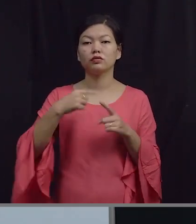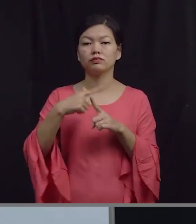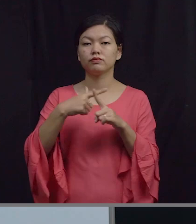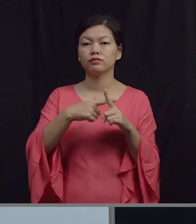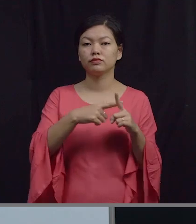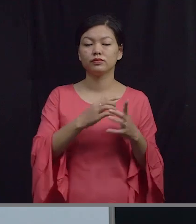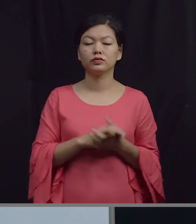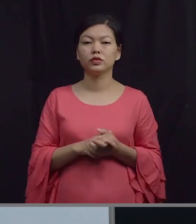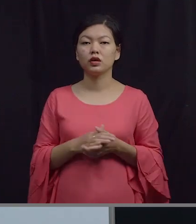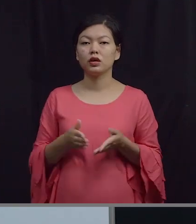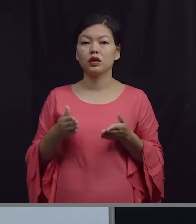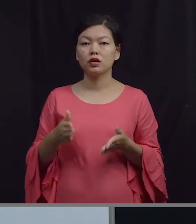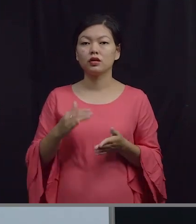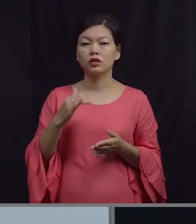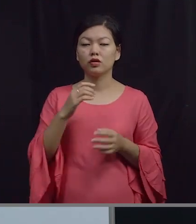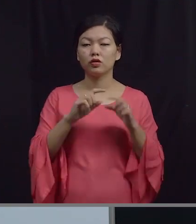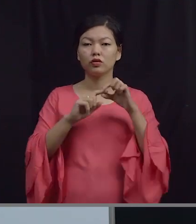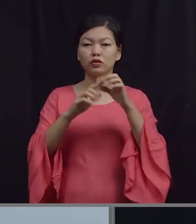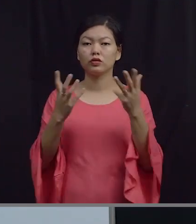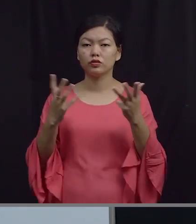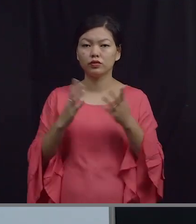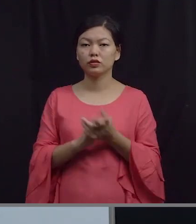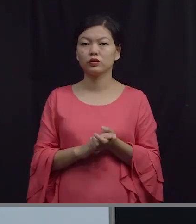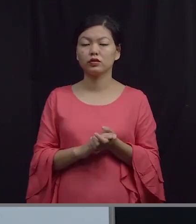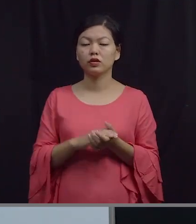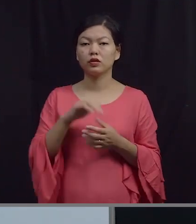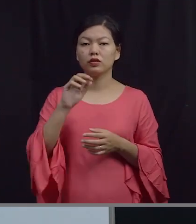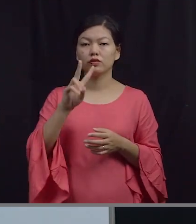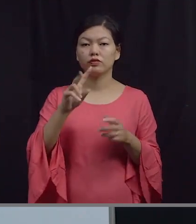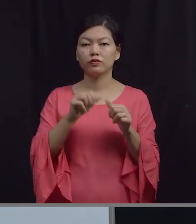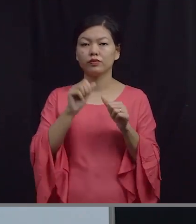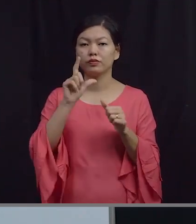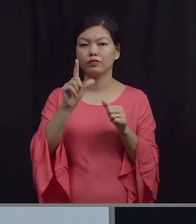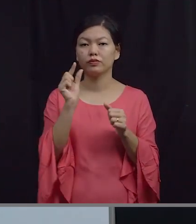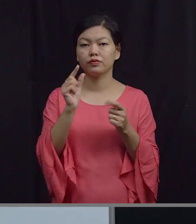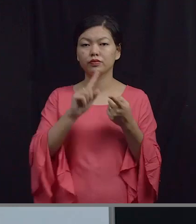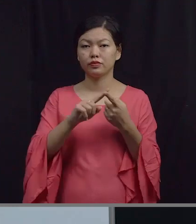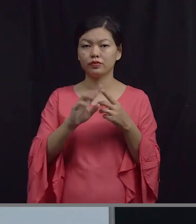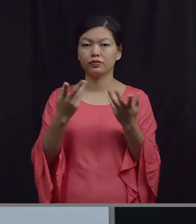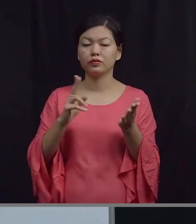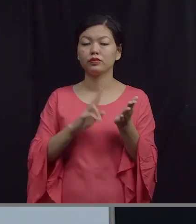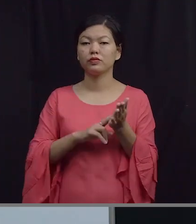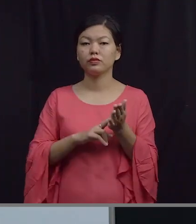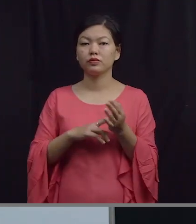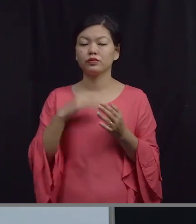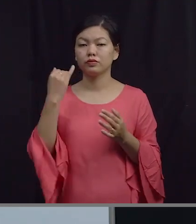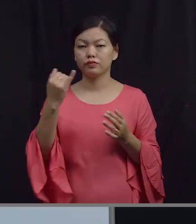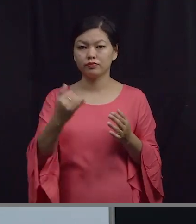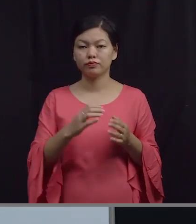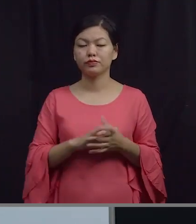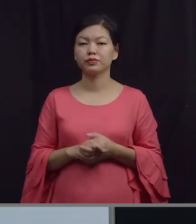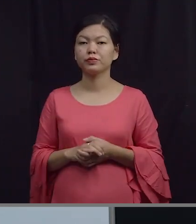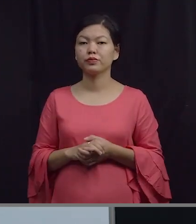what I have to calculate. What is the refractive index? In short, we have to find the value of n. Okay, let's use the formula. We know that